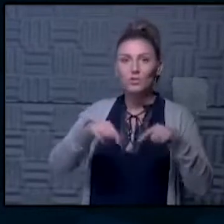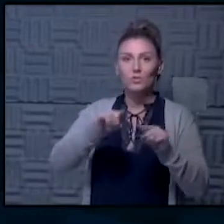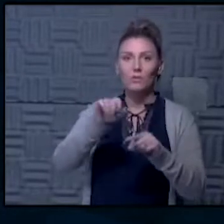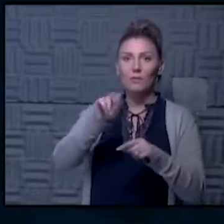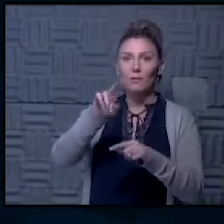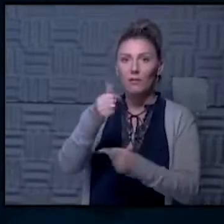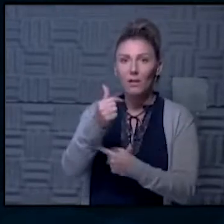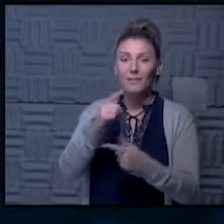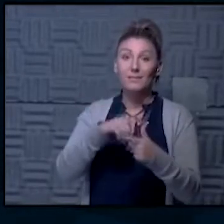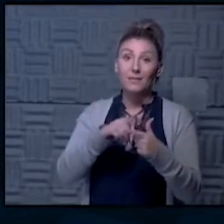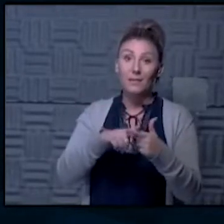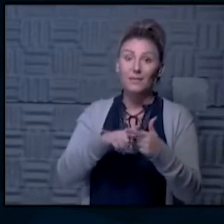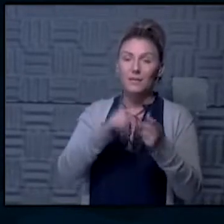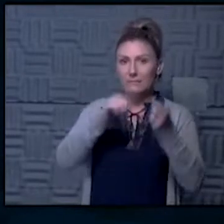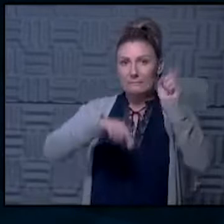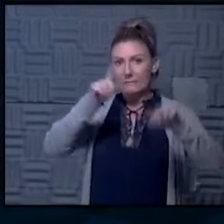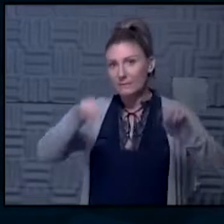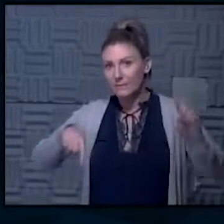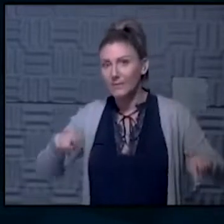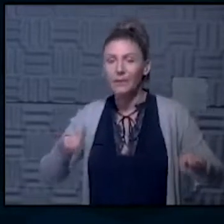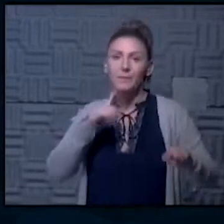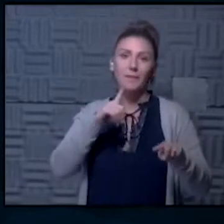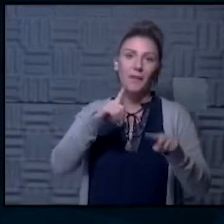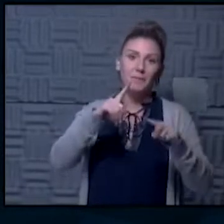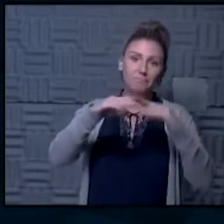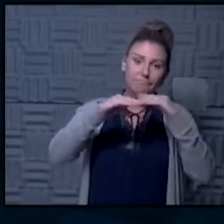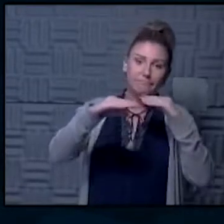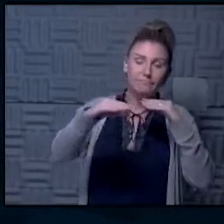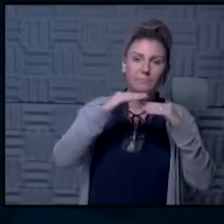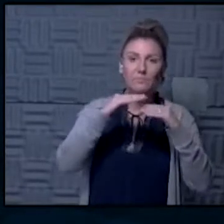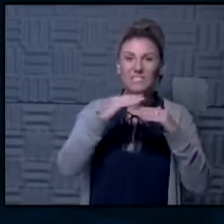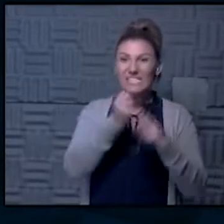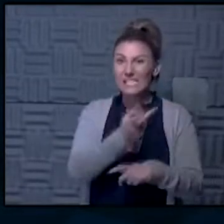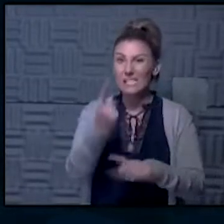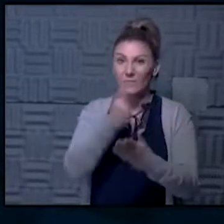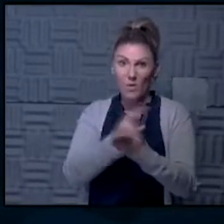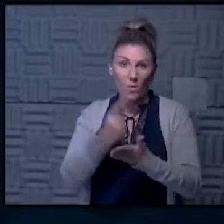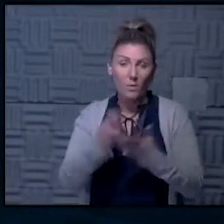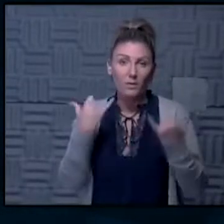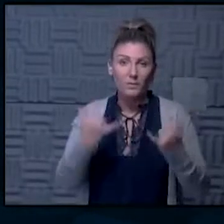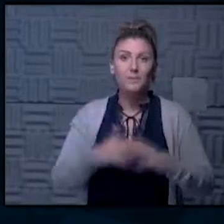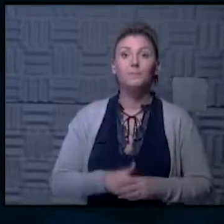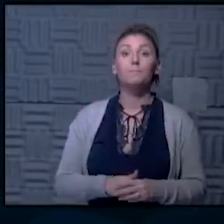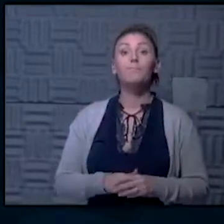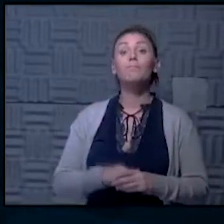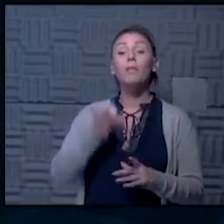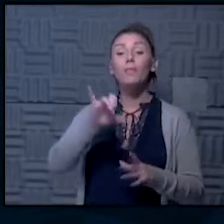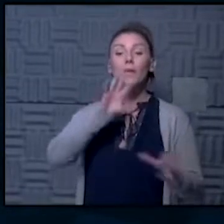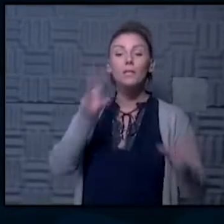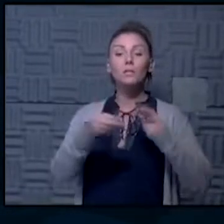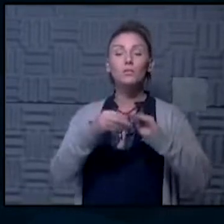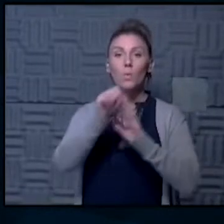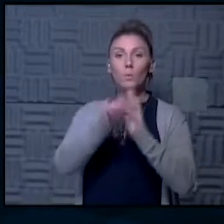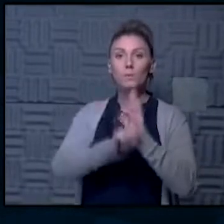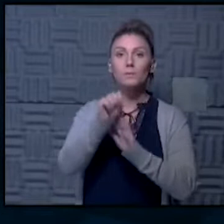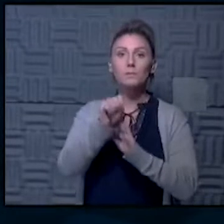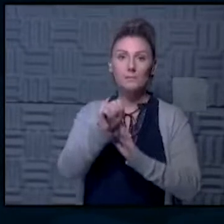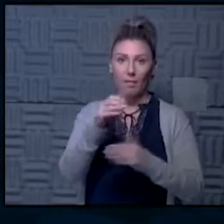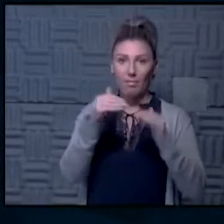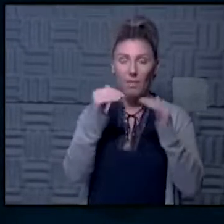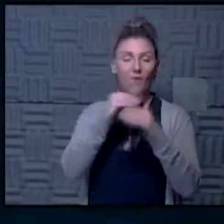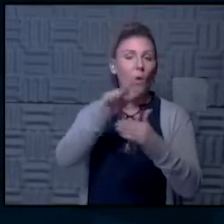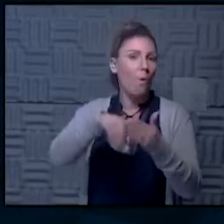August. And then it's been variable, sort of this variable plateau for several weeks now. And that's at the total state level in all age